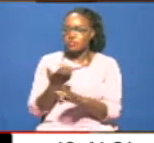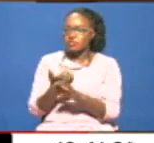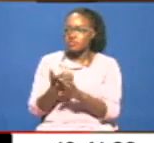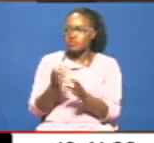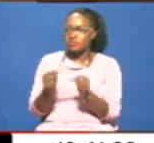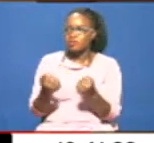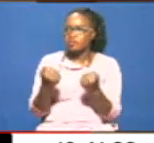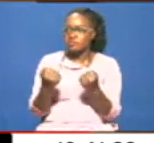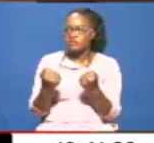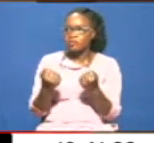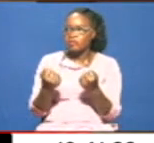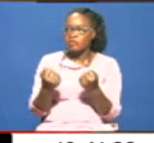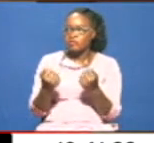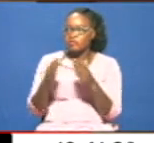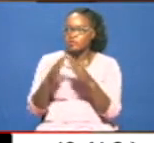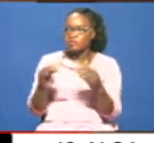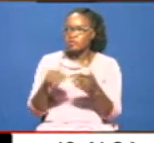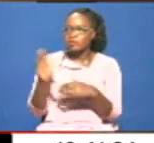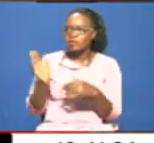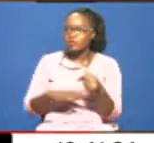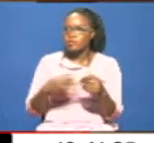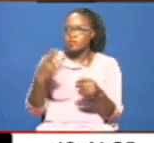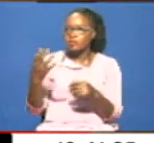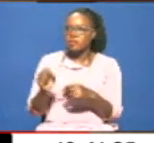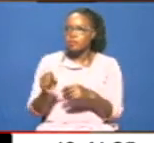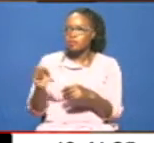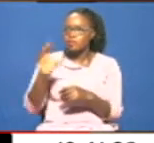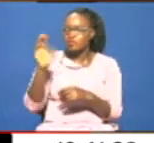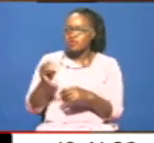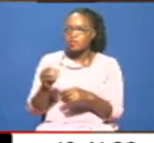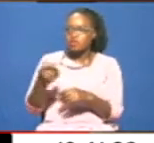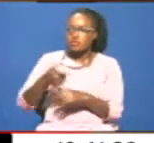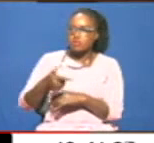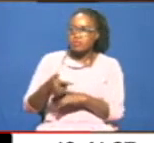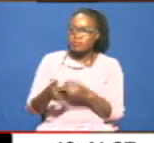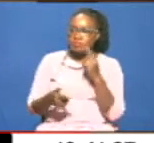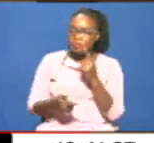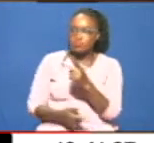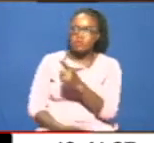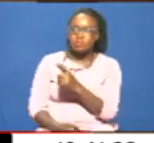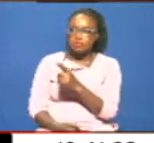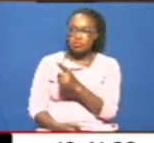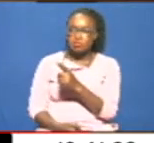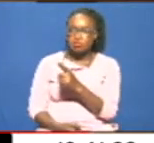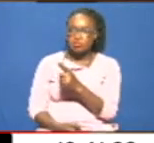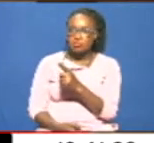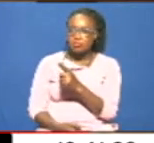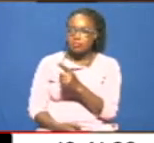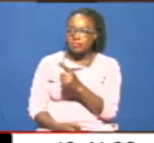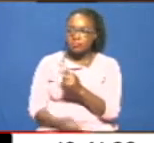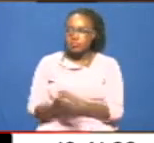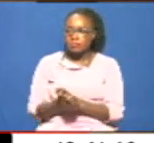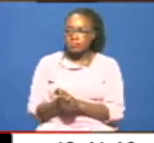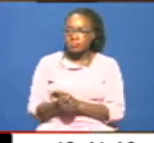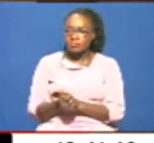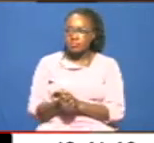the households more than 50% of fuel. Mm-hmm. As you can see right there on the screen. Mm-hmm. So what the viewer will see